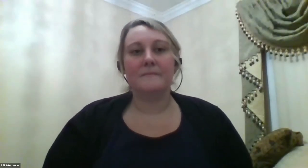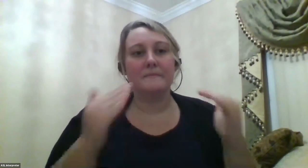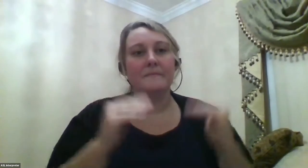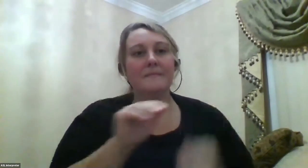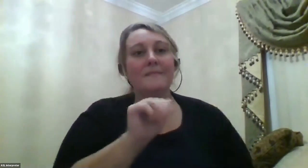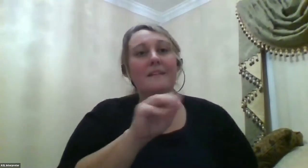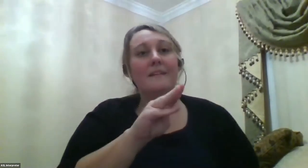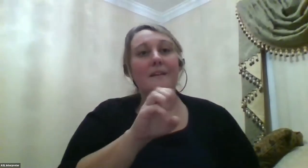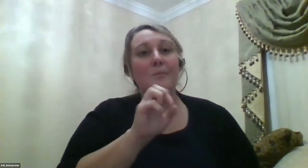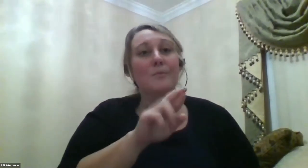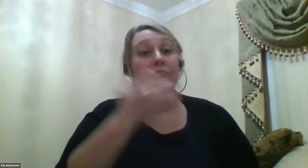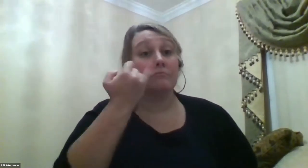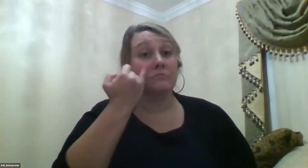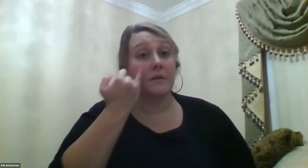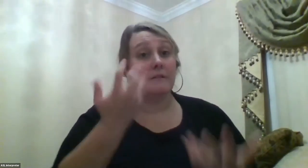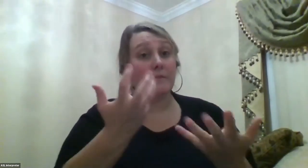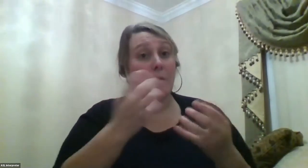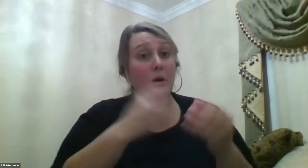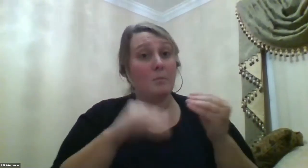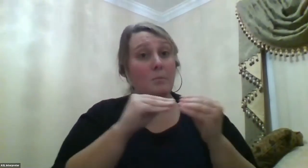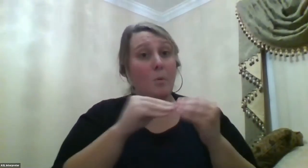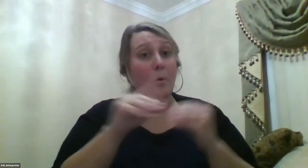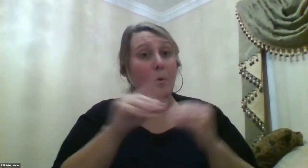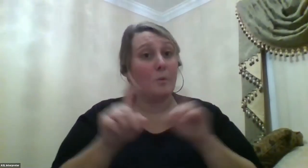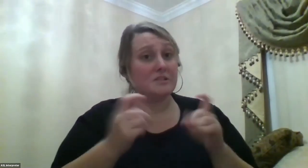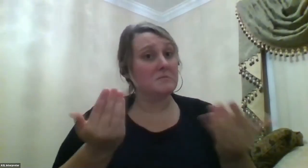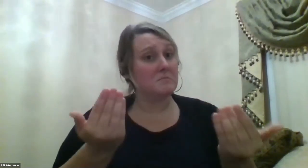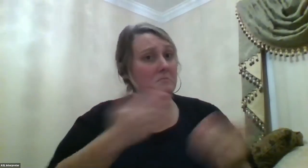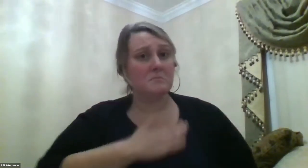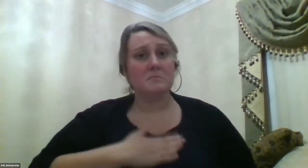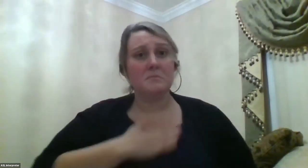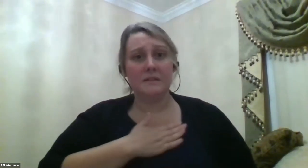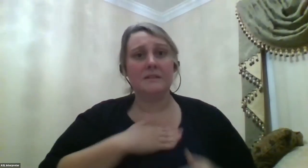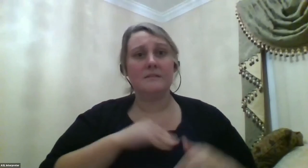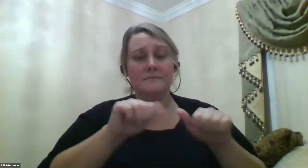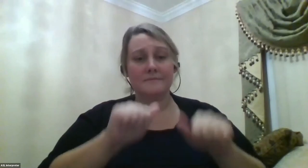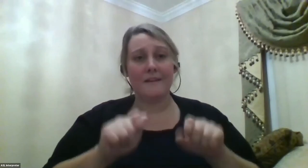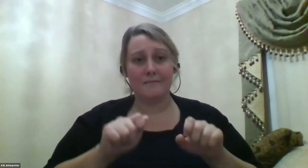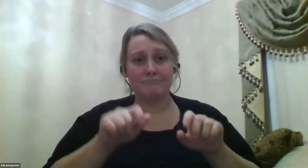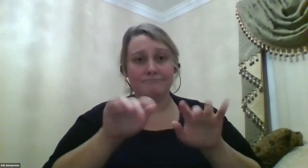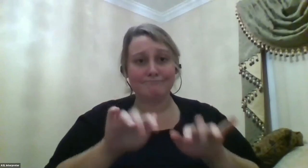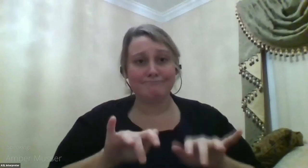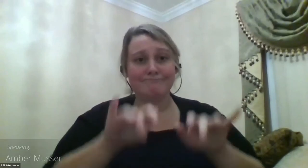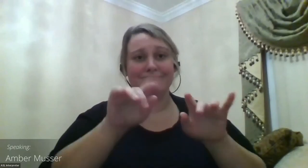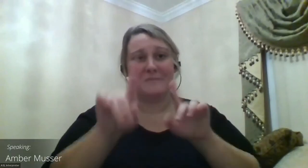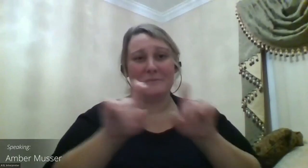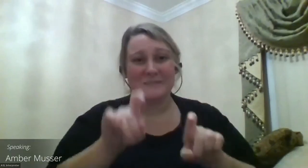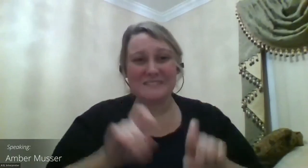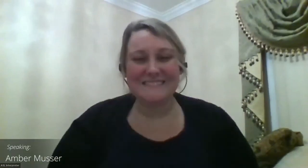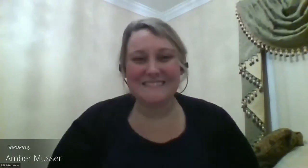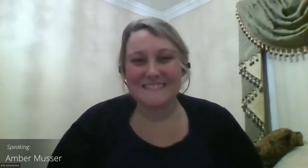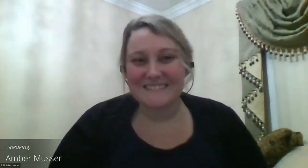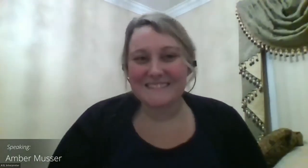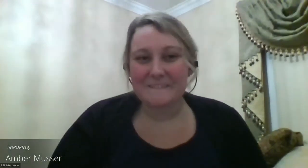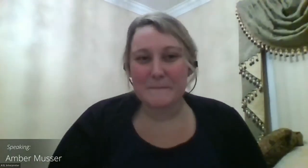still? I will segue sort of back to something that we, oh, great. Okay. someone anonymous